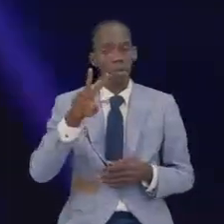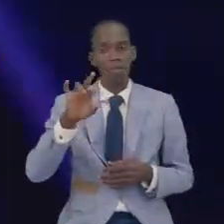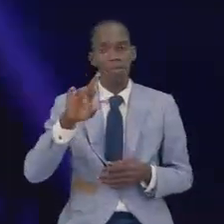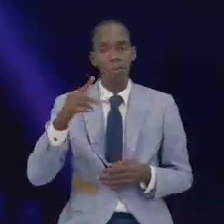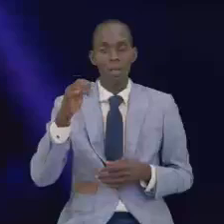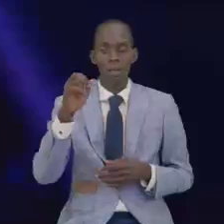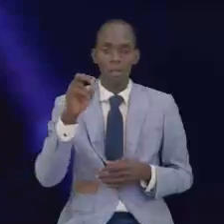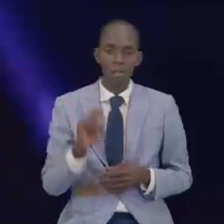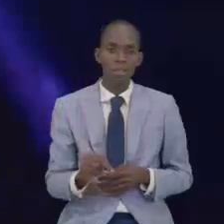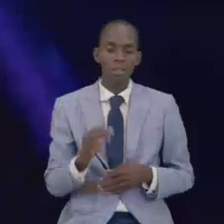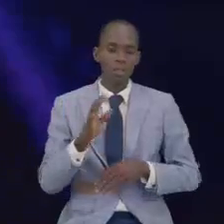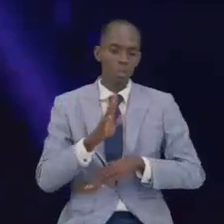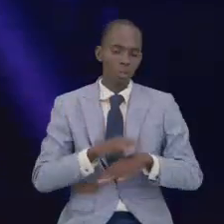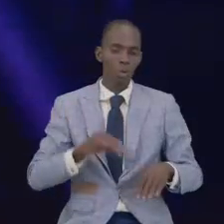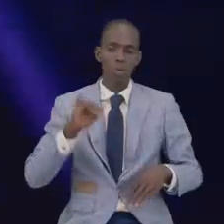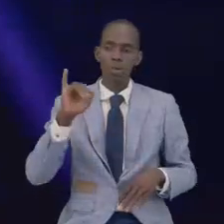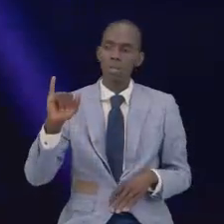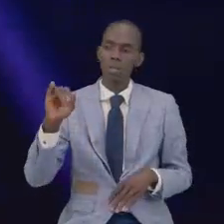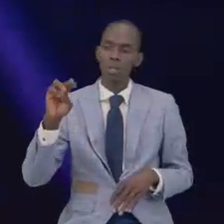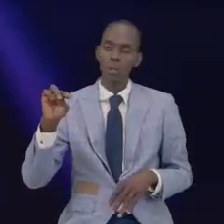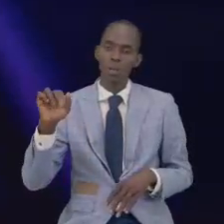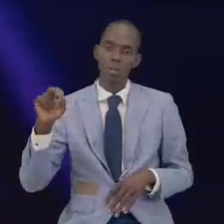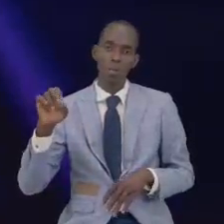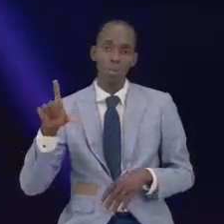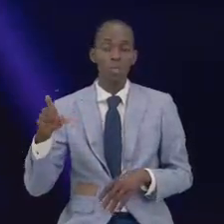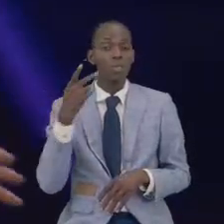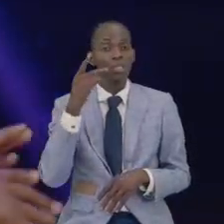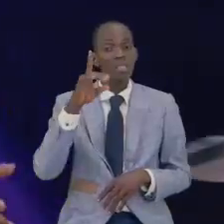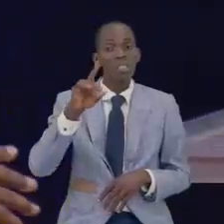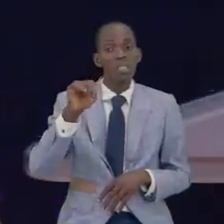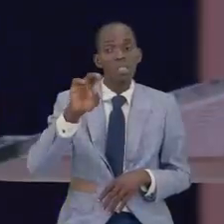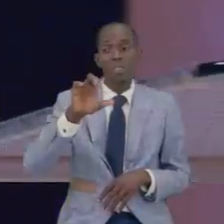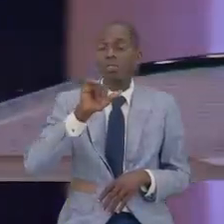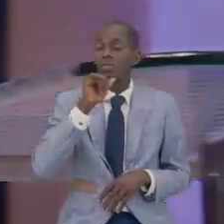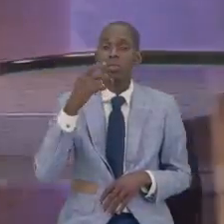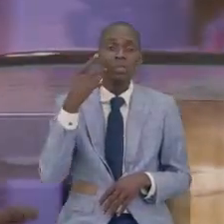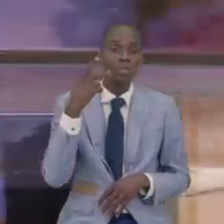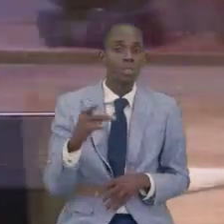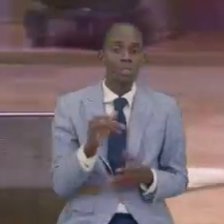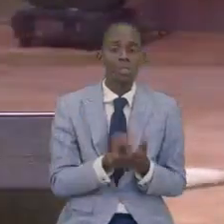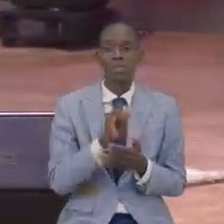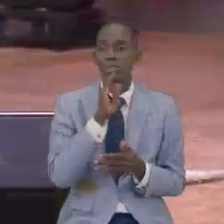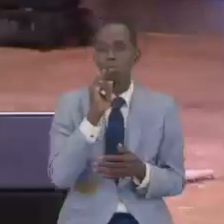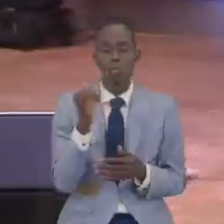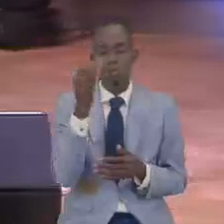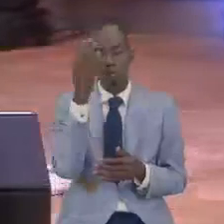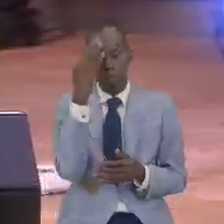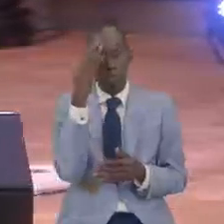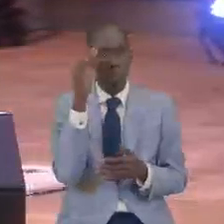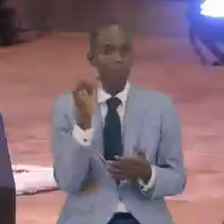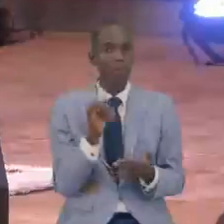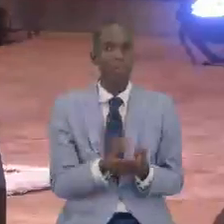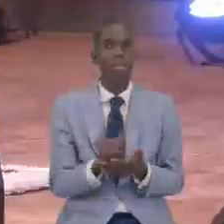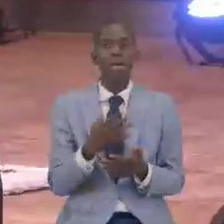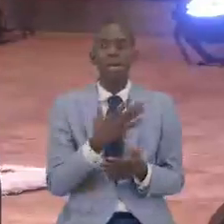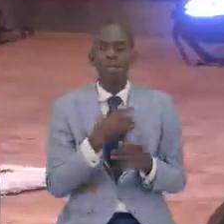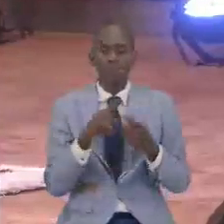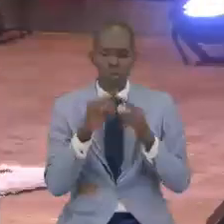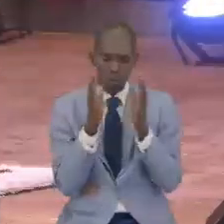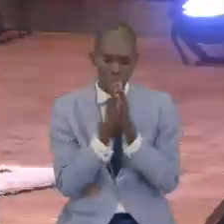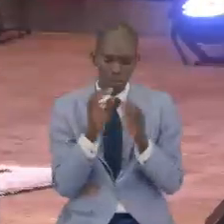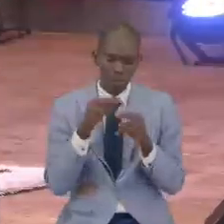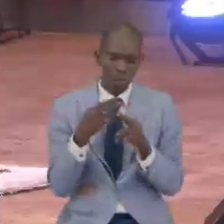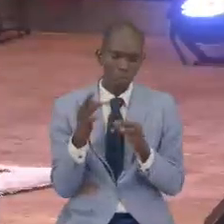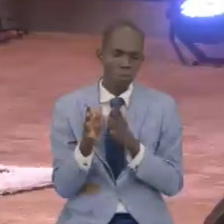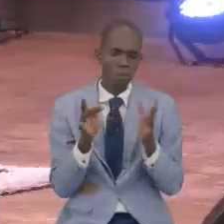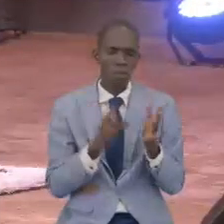deliverances, Daniel did not see that, did not know that. And to pray in the name of Jesus, Daniel did not know all that. And to